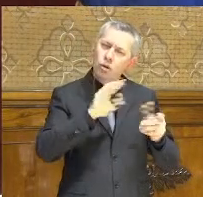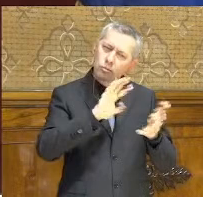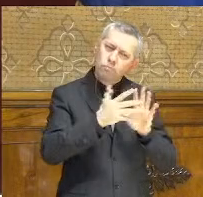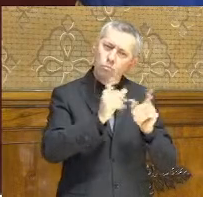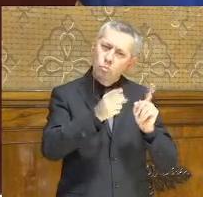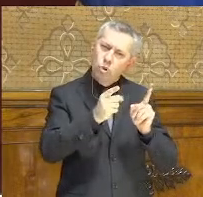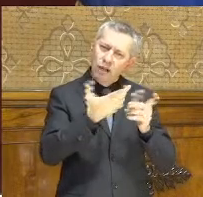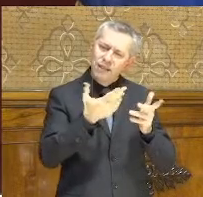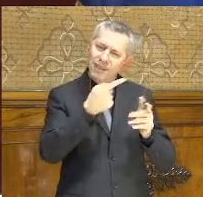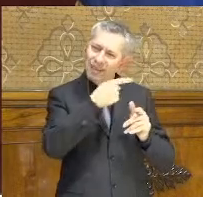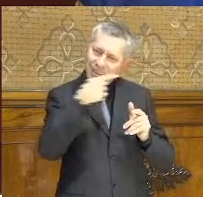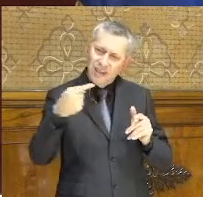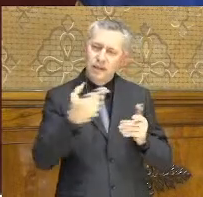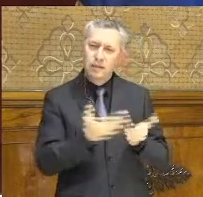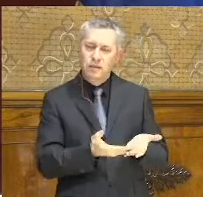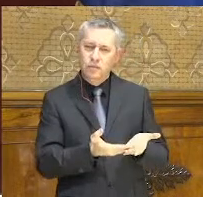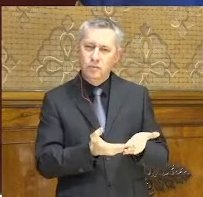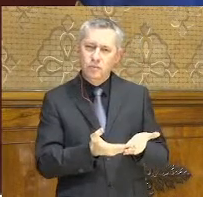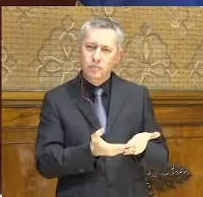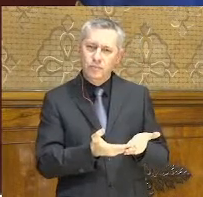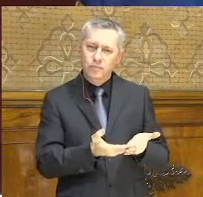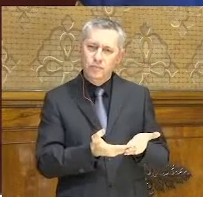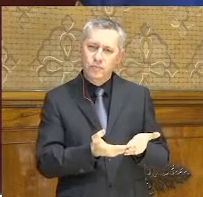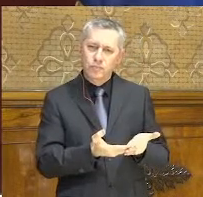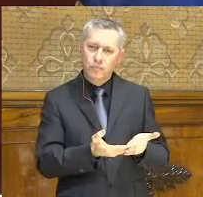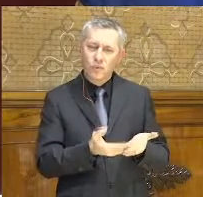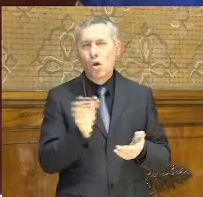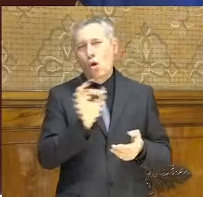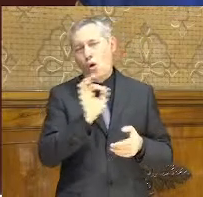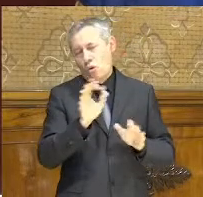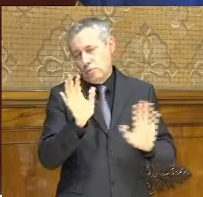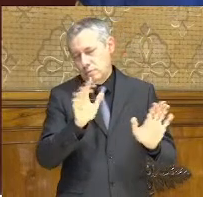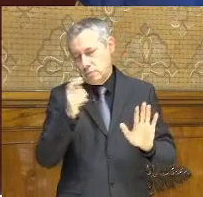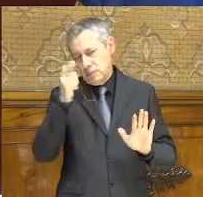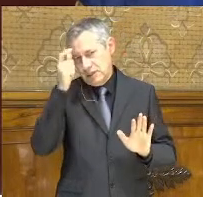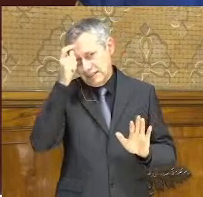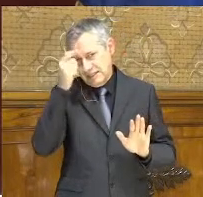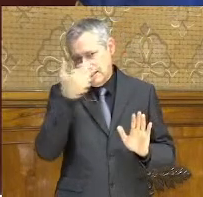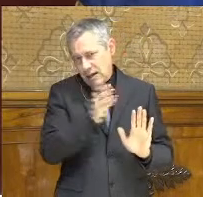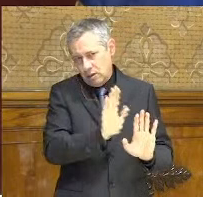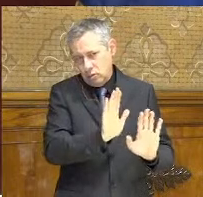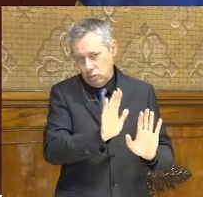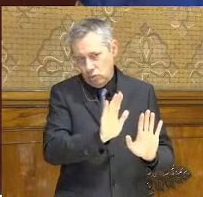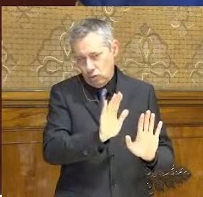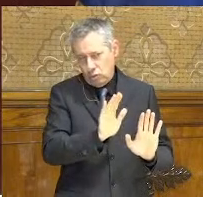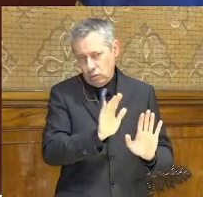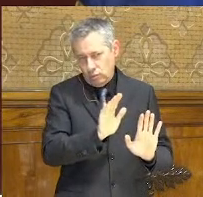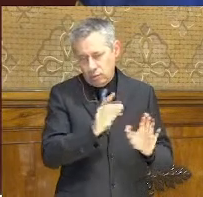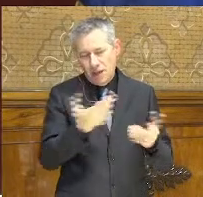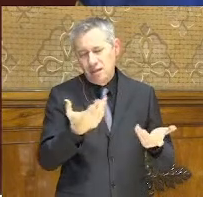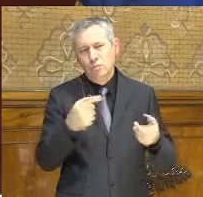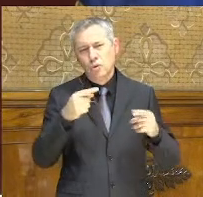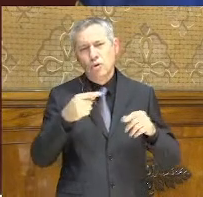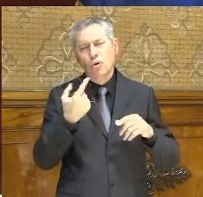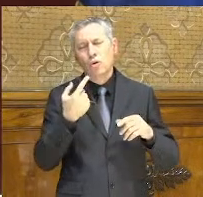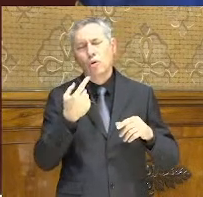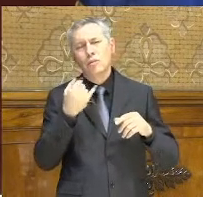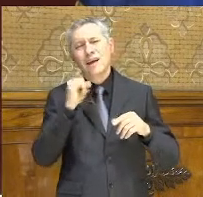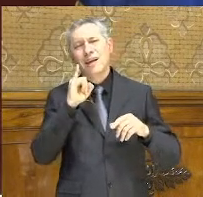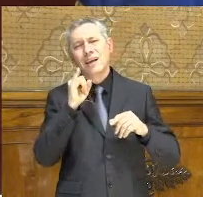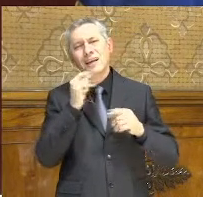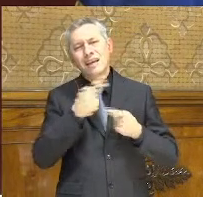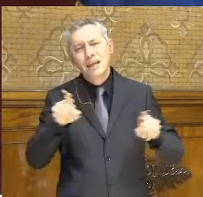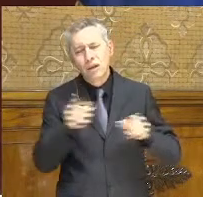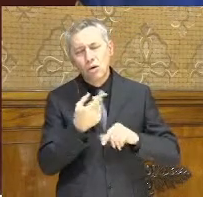in a deeply compromised state. Today, the devil's anthem of lost freedoms is heard on a global